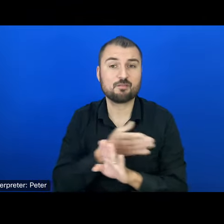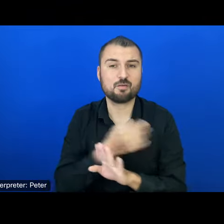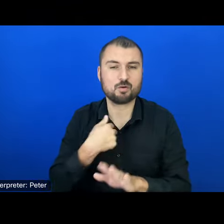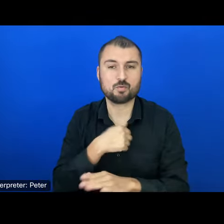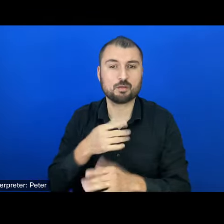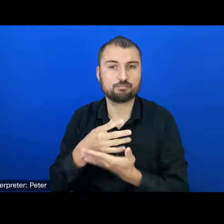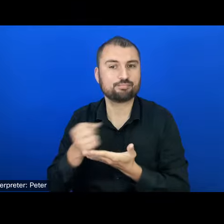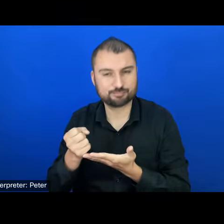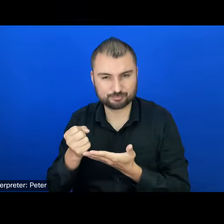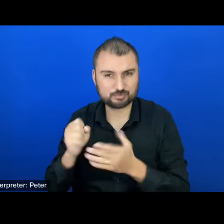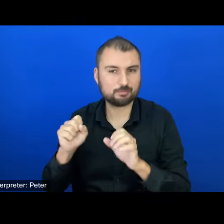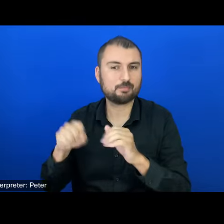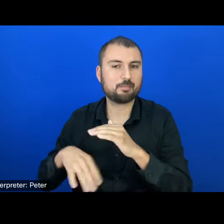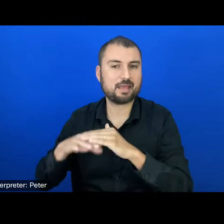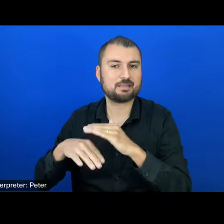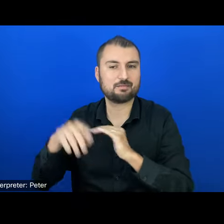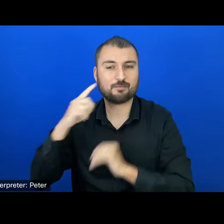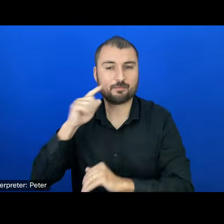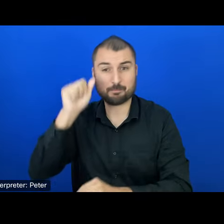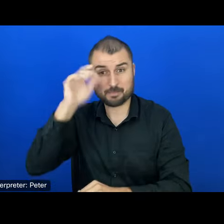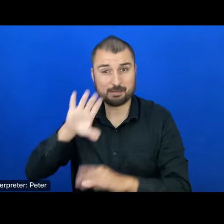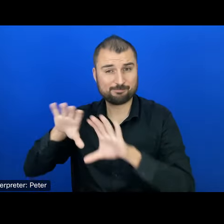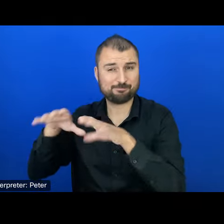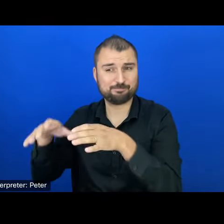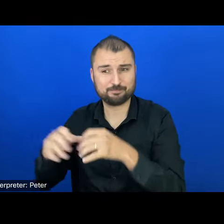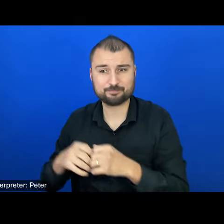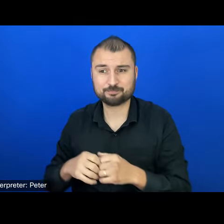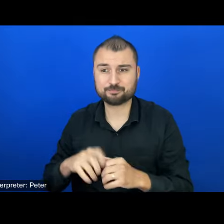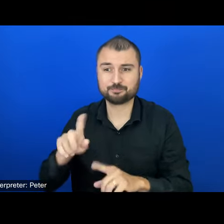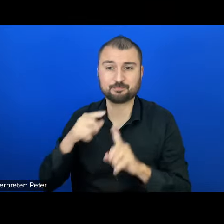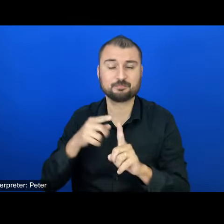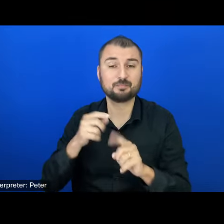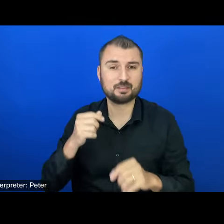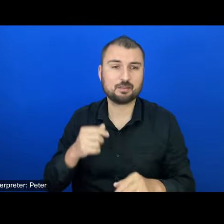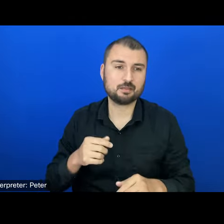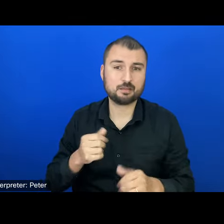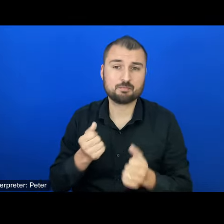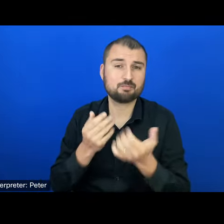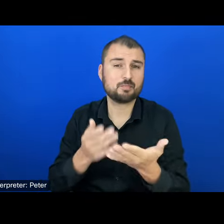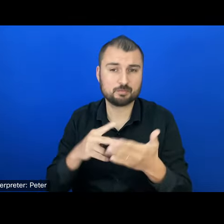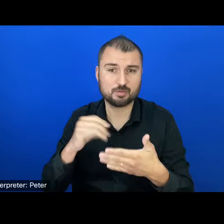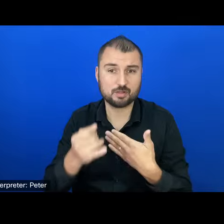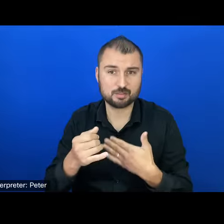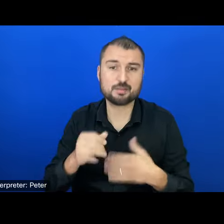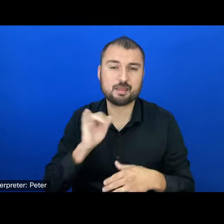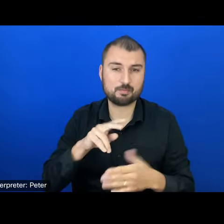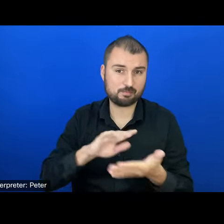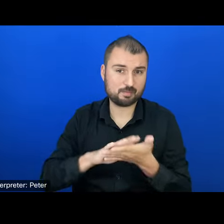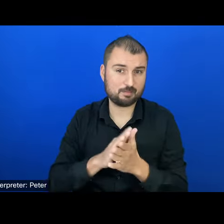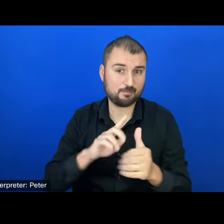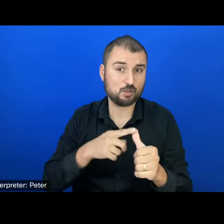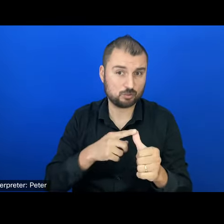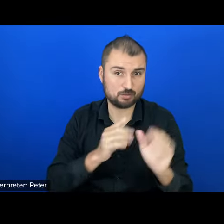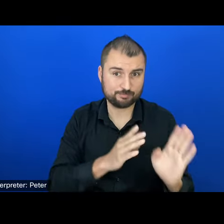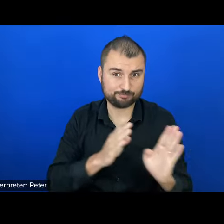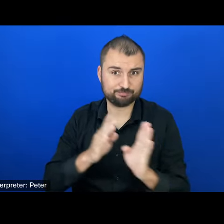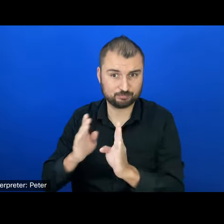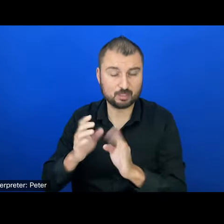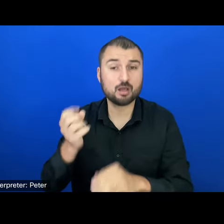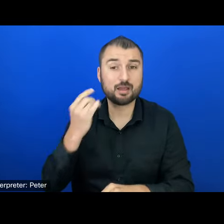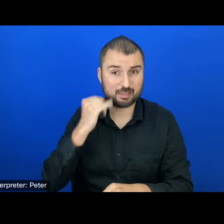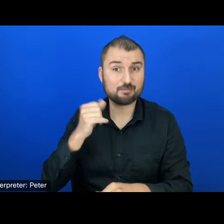male side. Again, this is a proposed phase project. Again, central unit would be first, and then we would, if this were to be